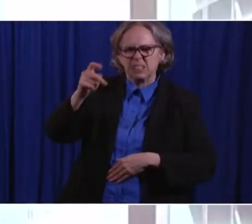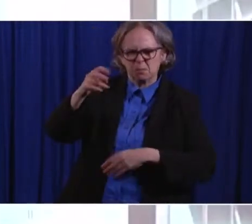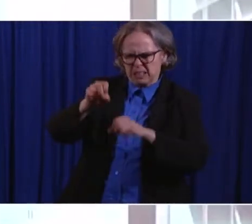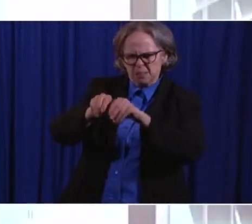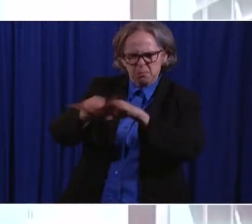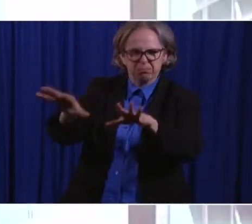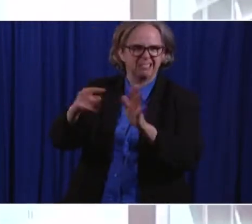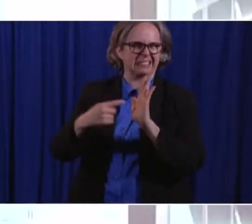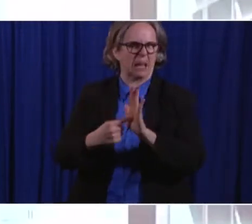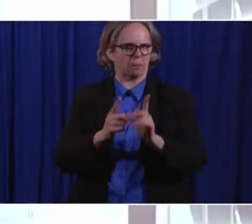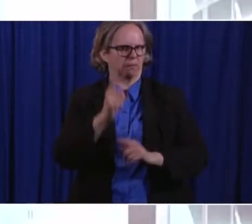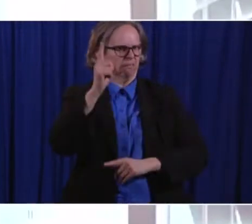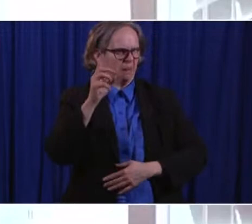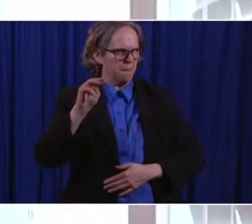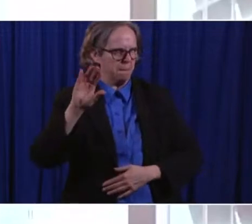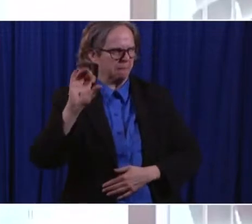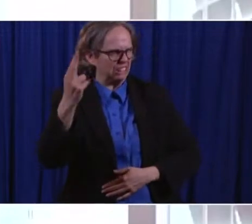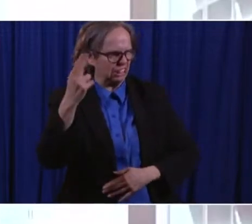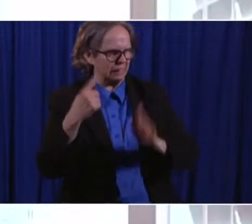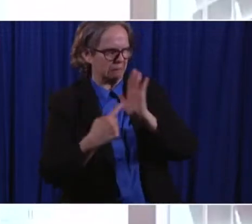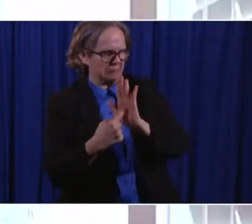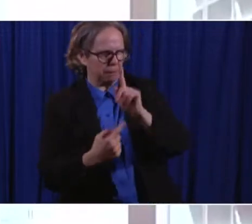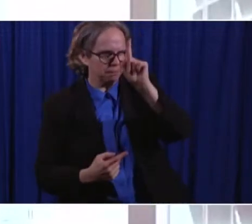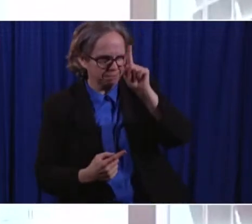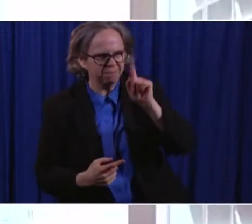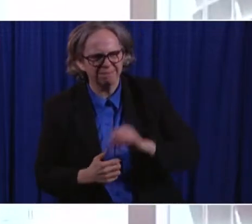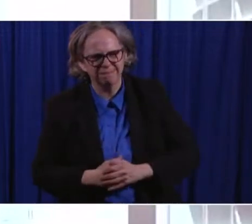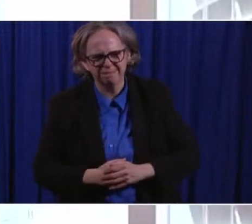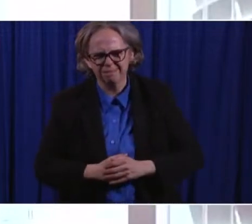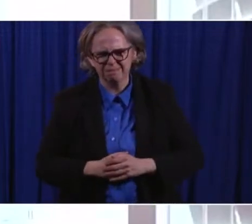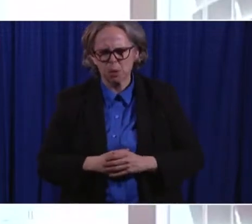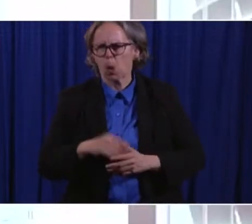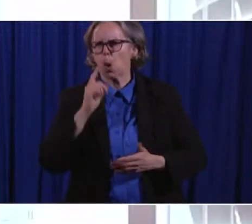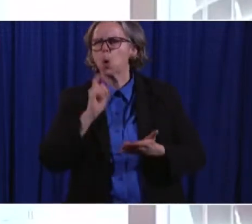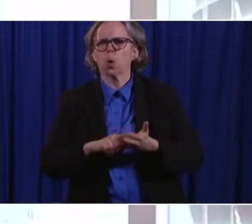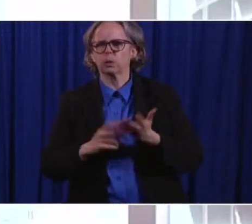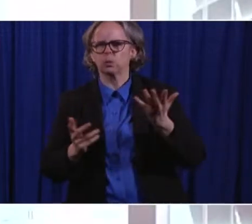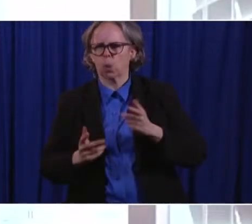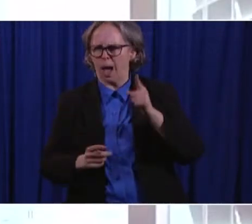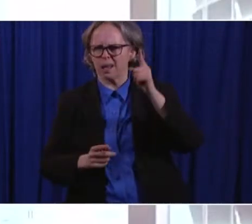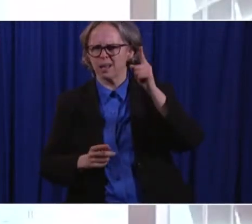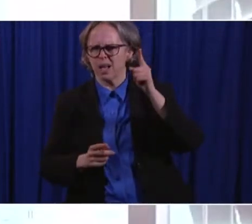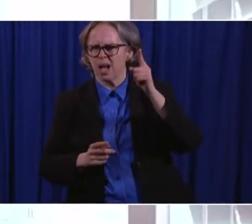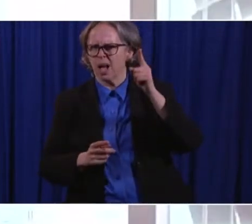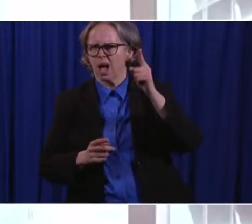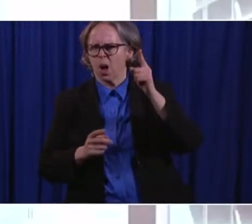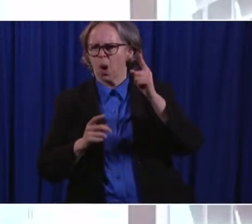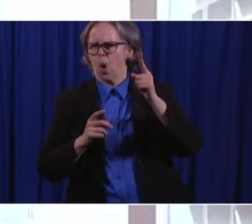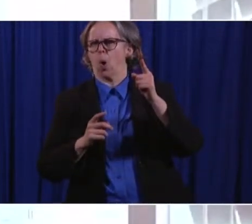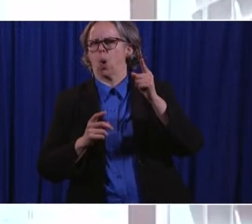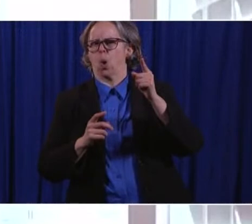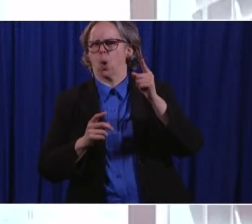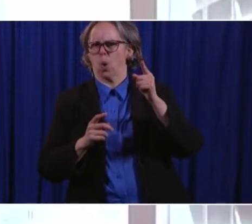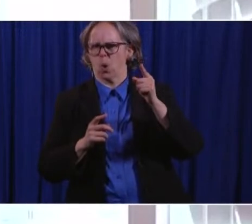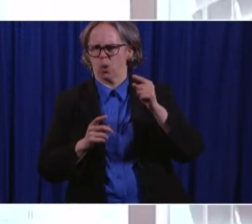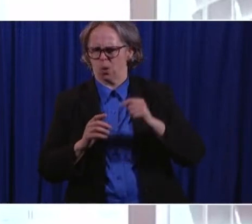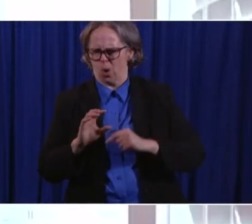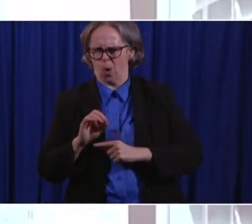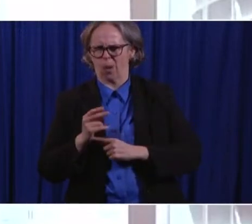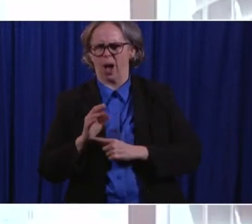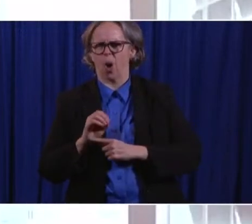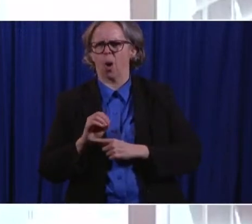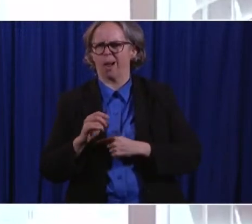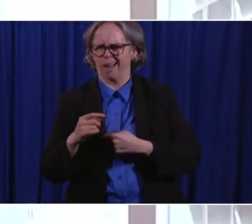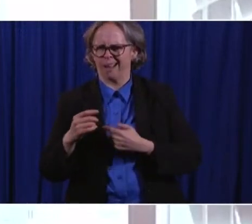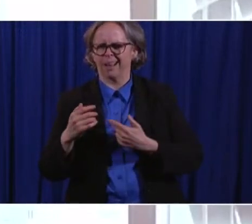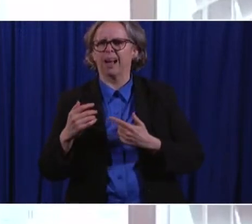clear. We in Ohio have the benefit of having a period of weeks of head start